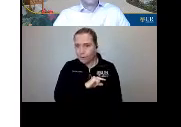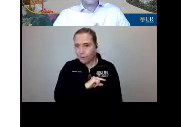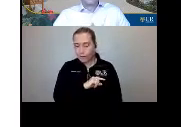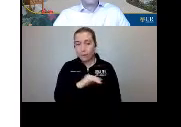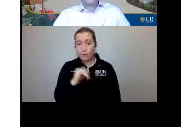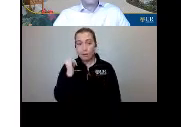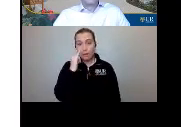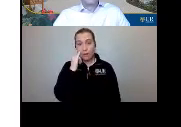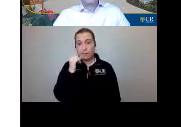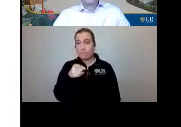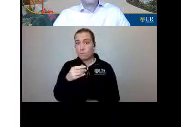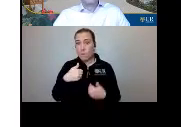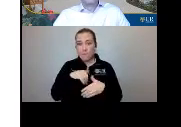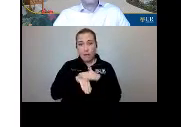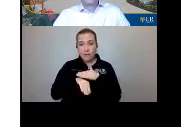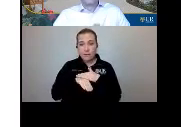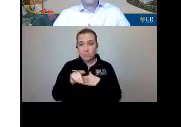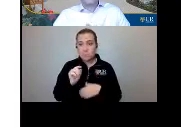access to any